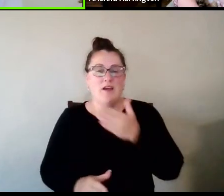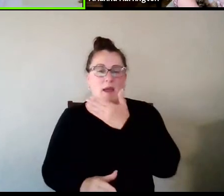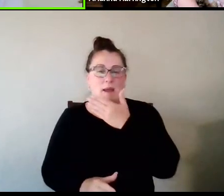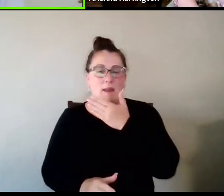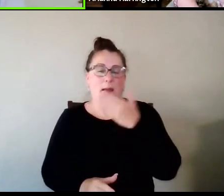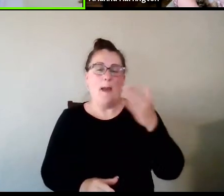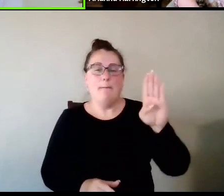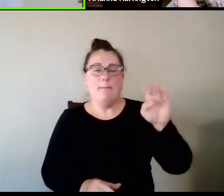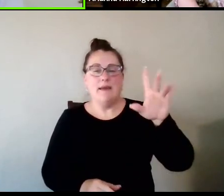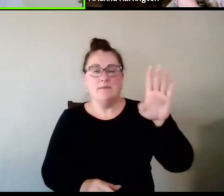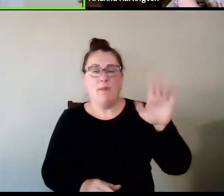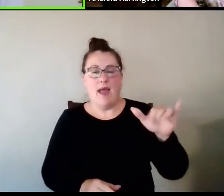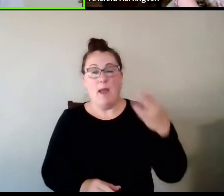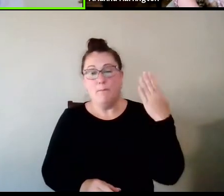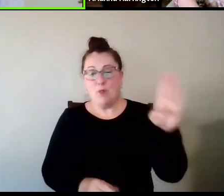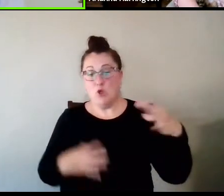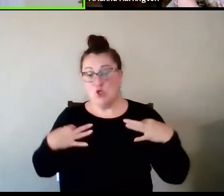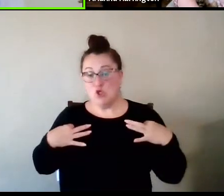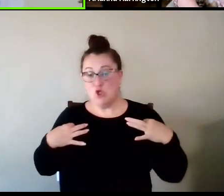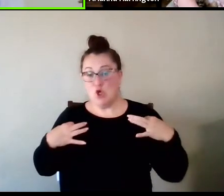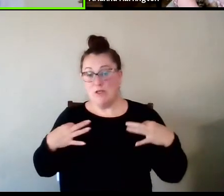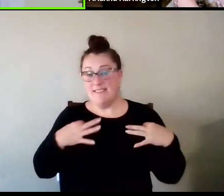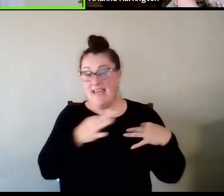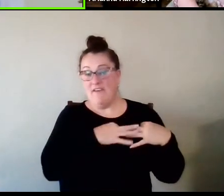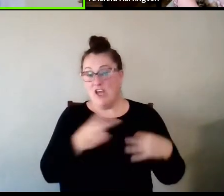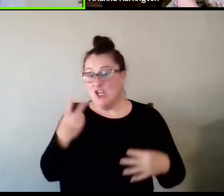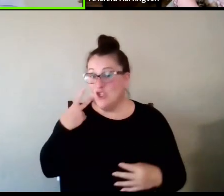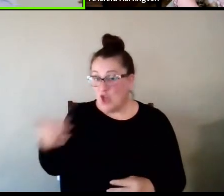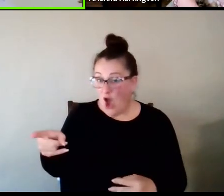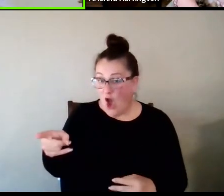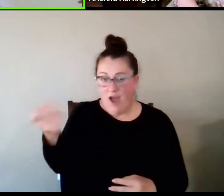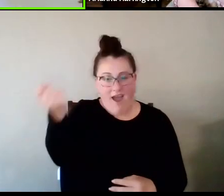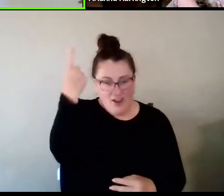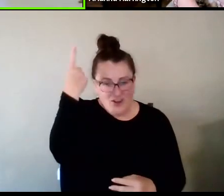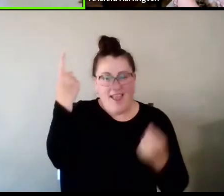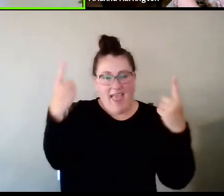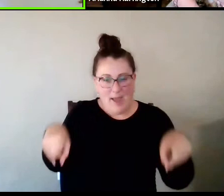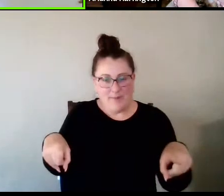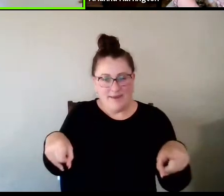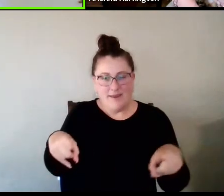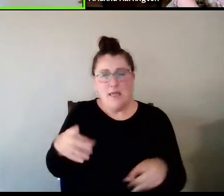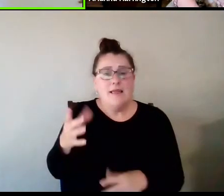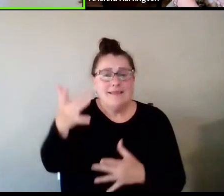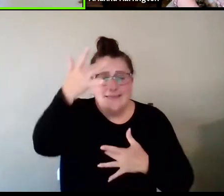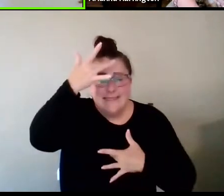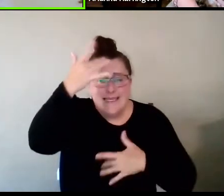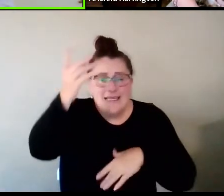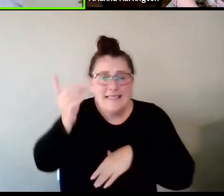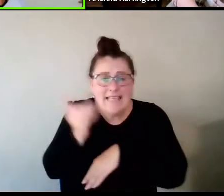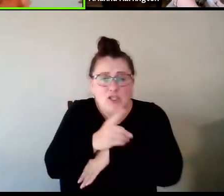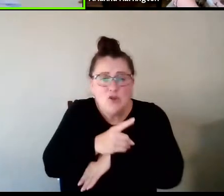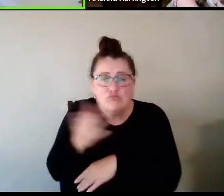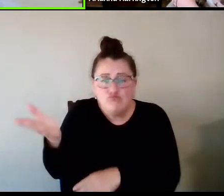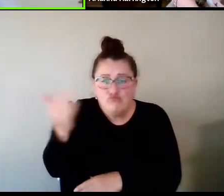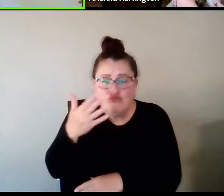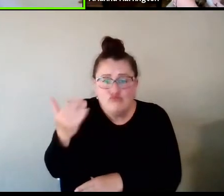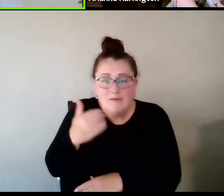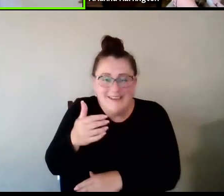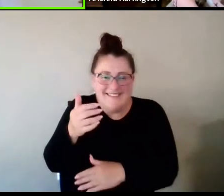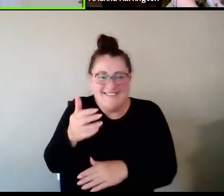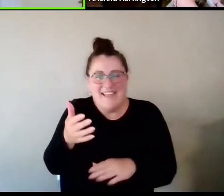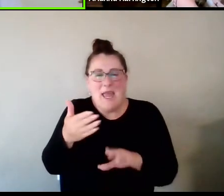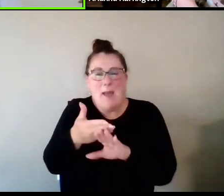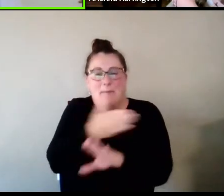associates who saw and understood what happened. They took the sick dinosaur, they went behind a